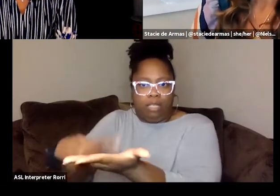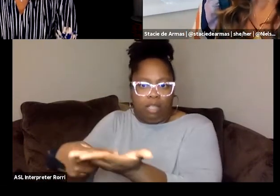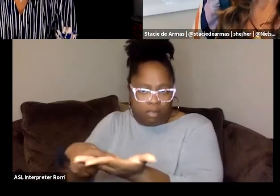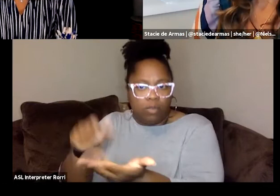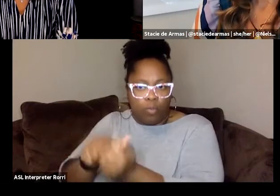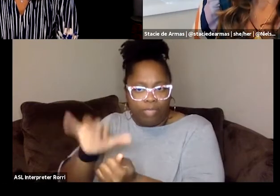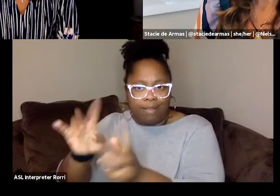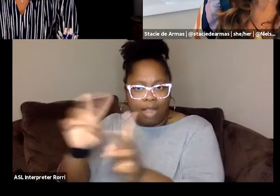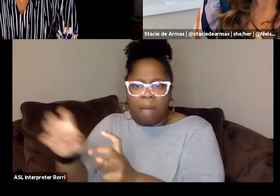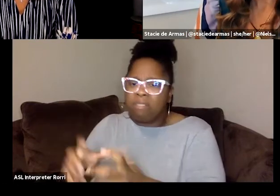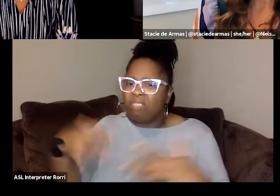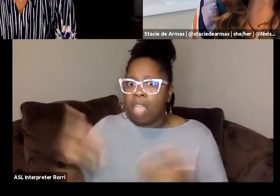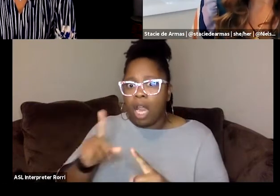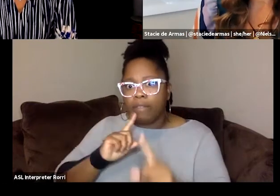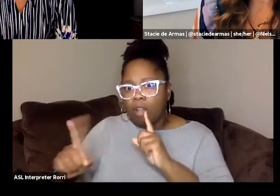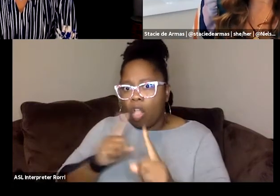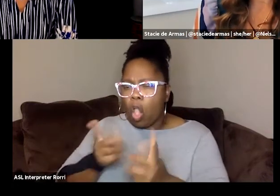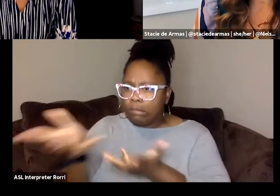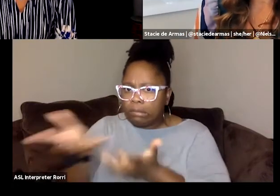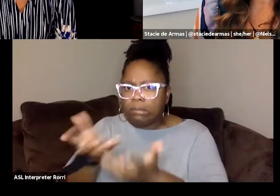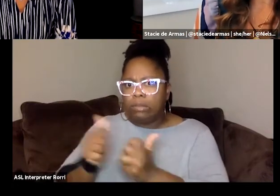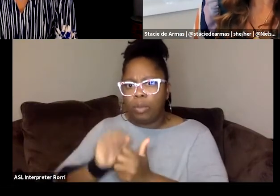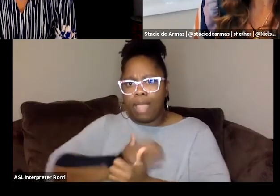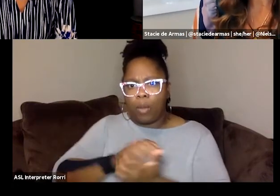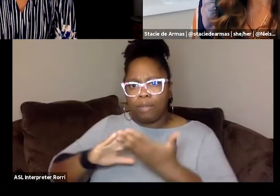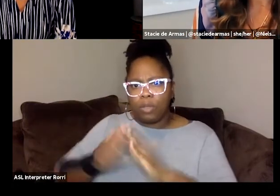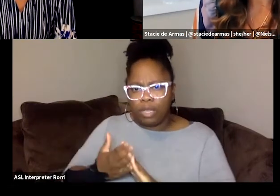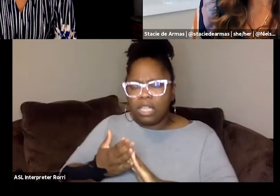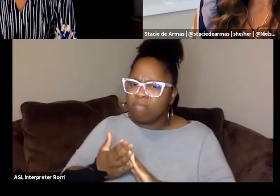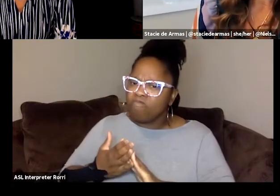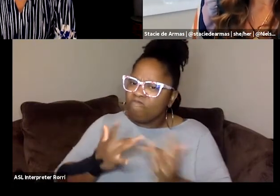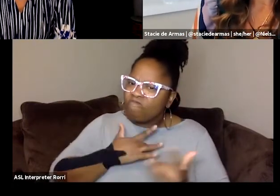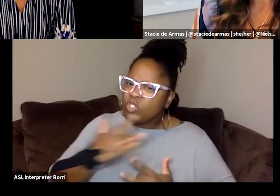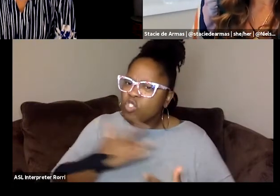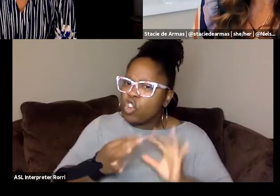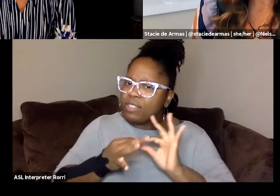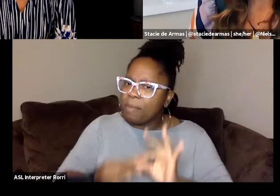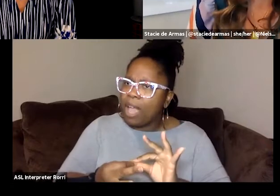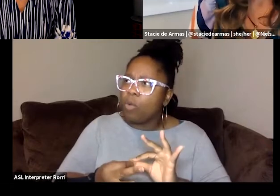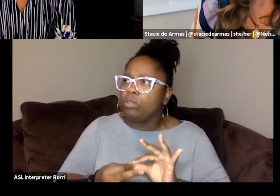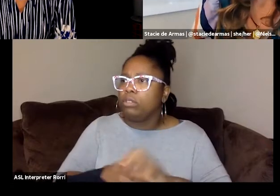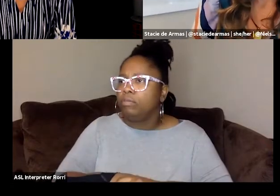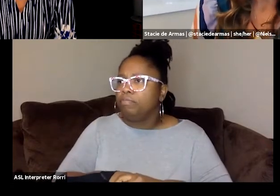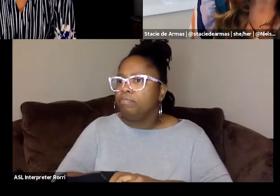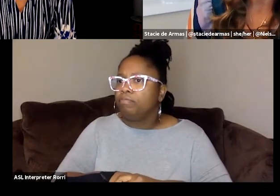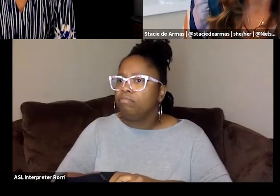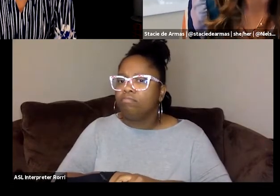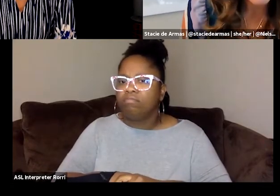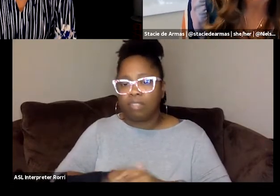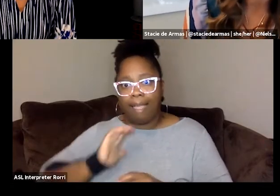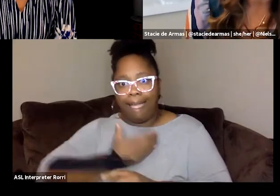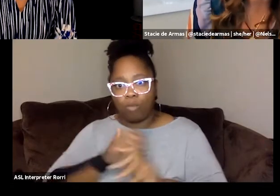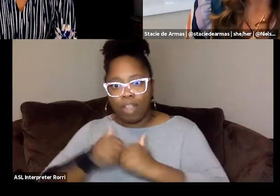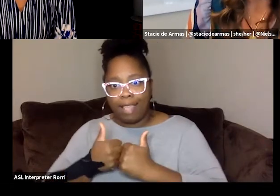around, around our community and concerns about the visibility of the challenges of